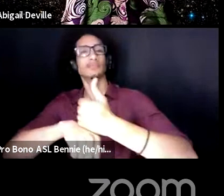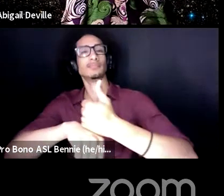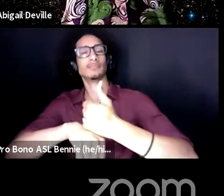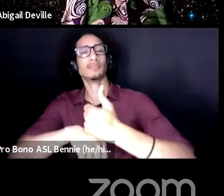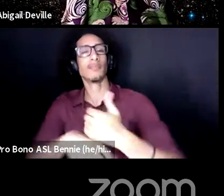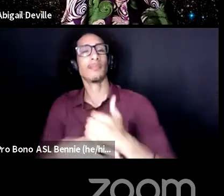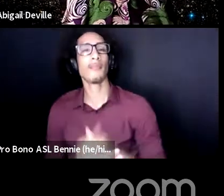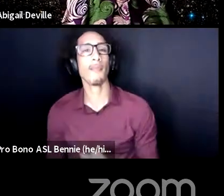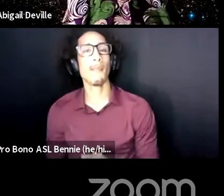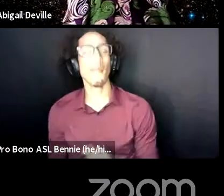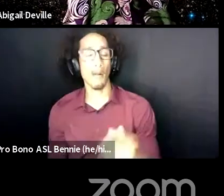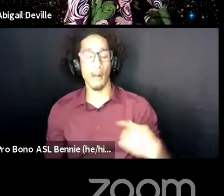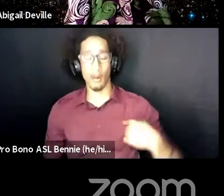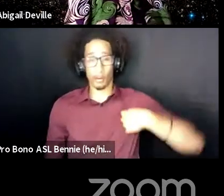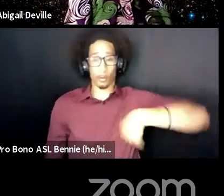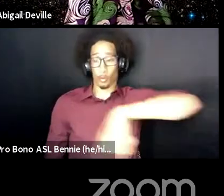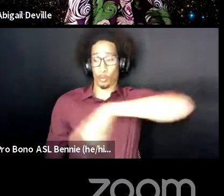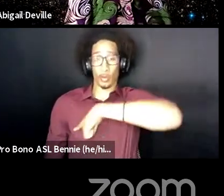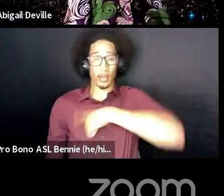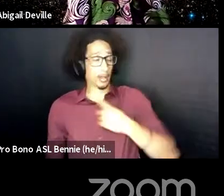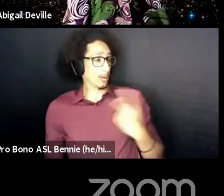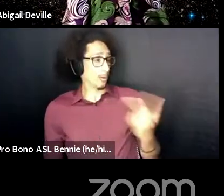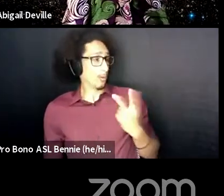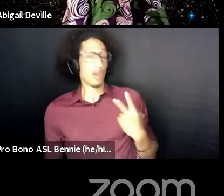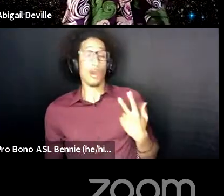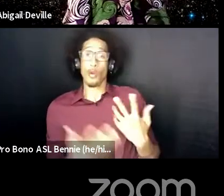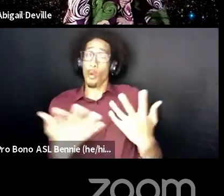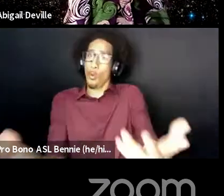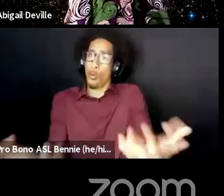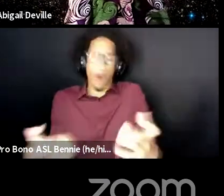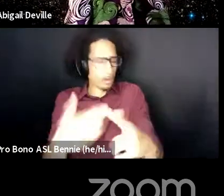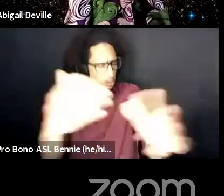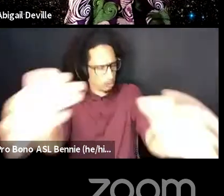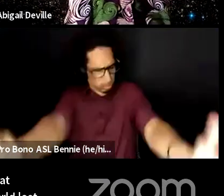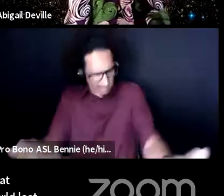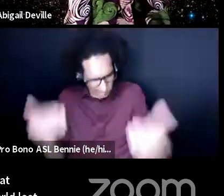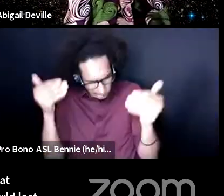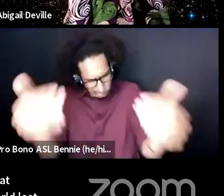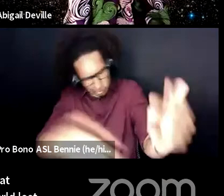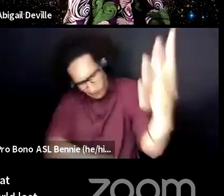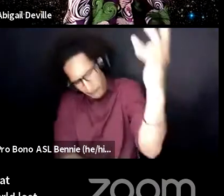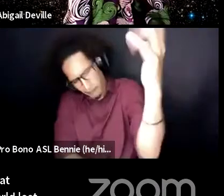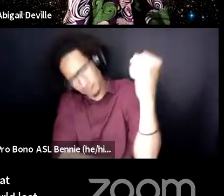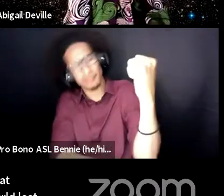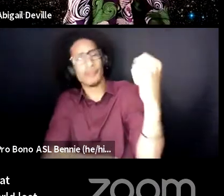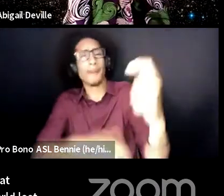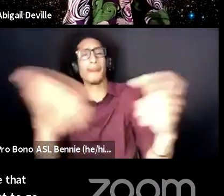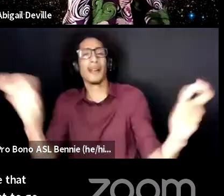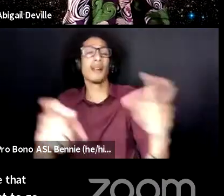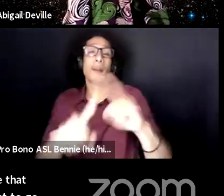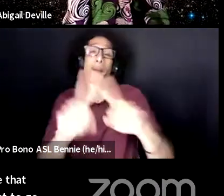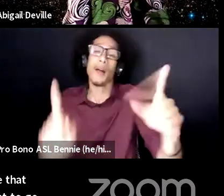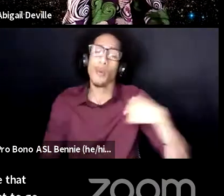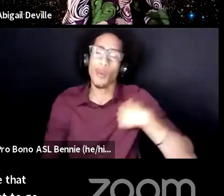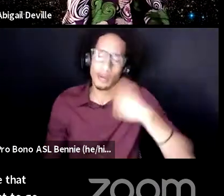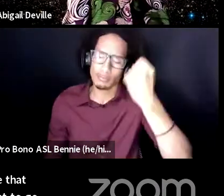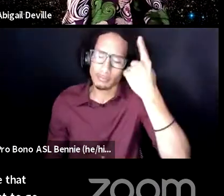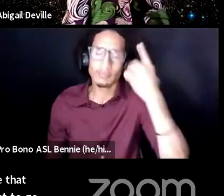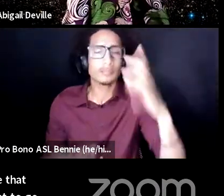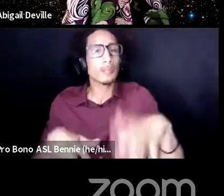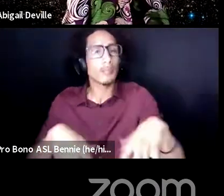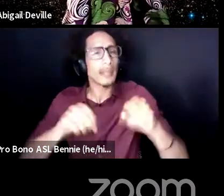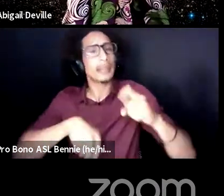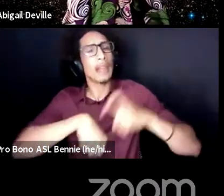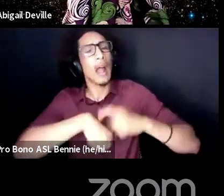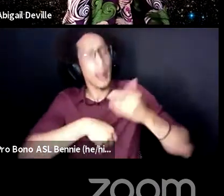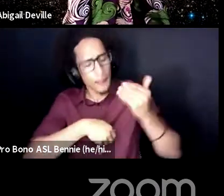we want to go big, and we so will go big. We will, but it's going to take time, right? And we're trying to build that